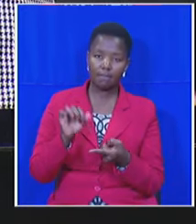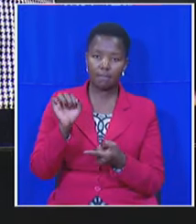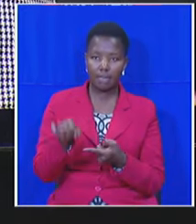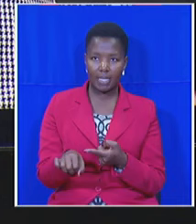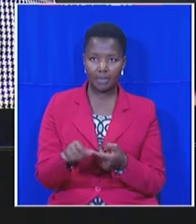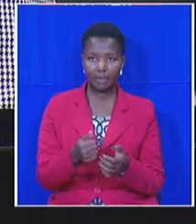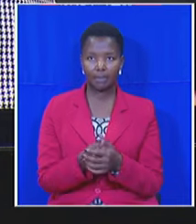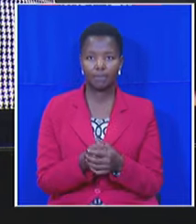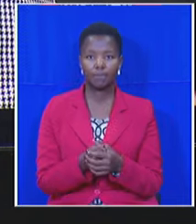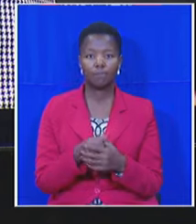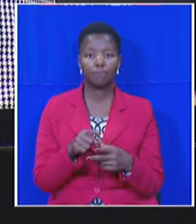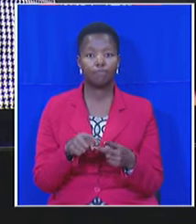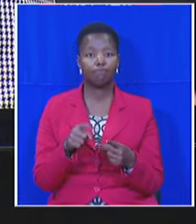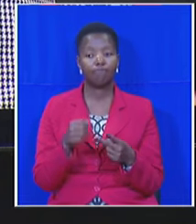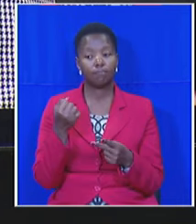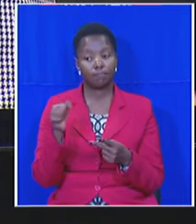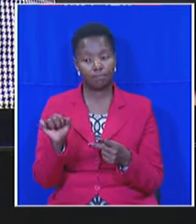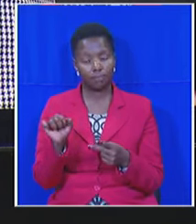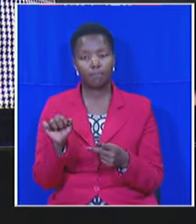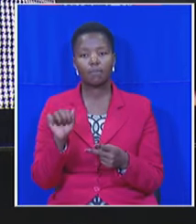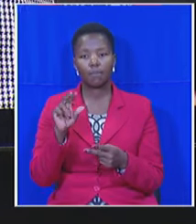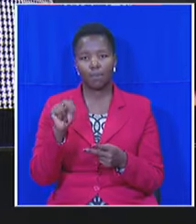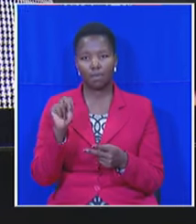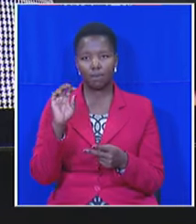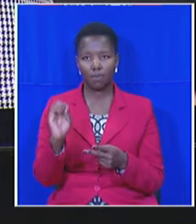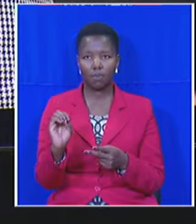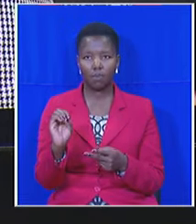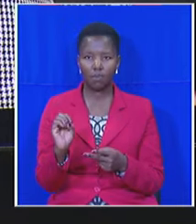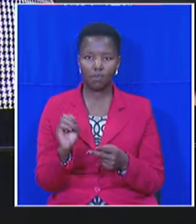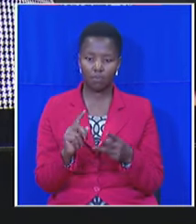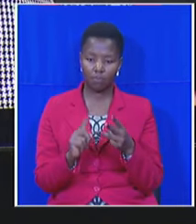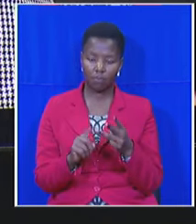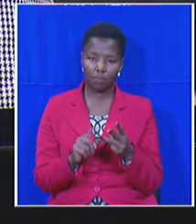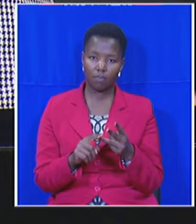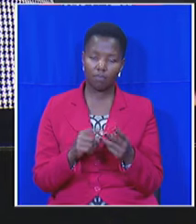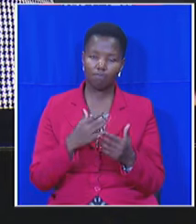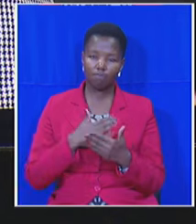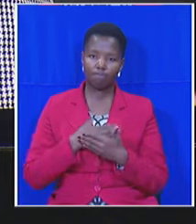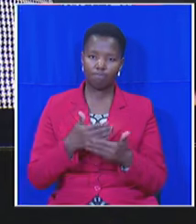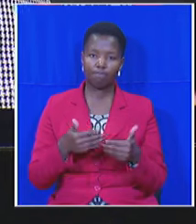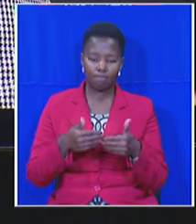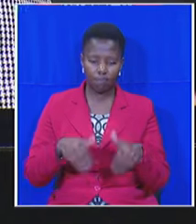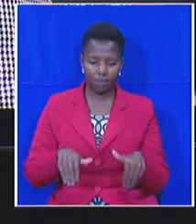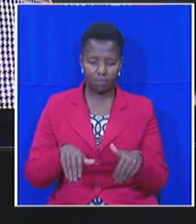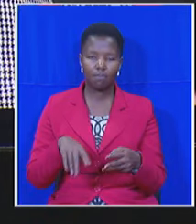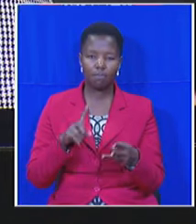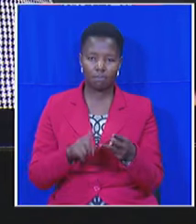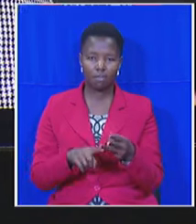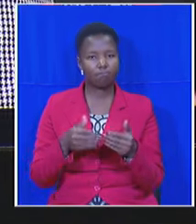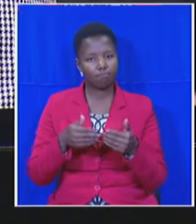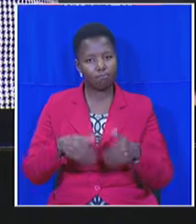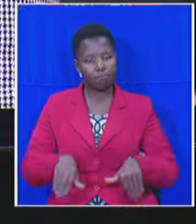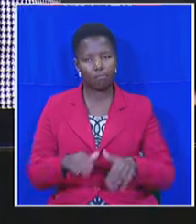button. Those against should press the no button. Those wishing to abstain should press the abstain